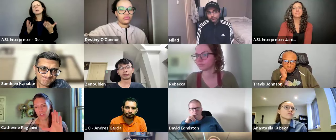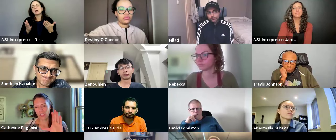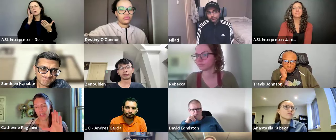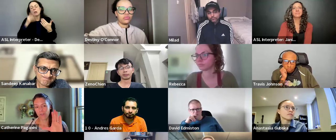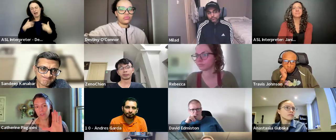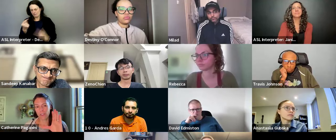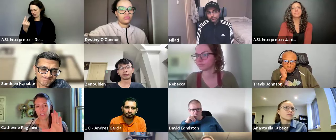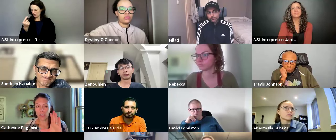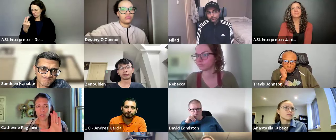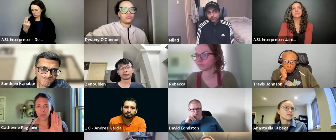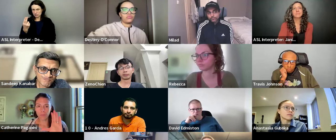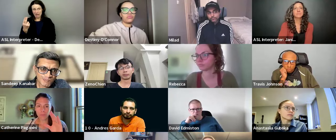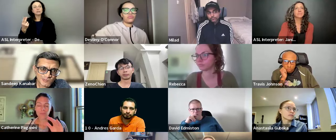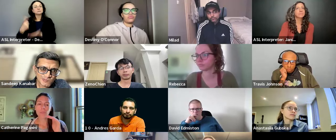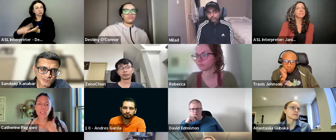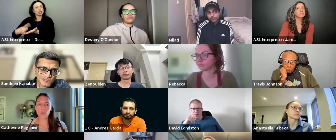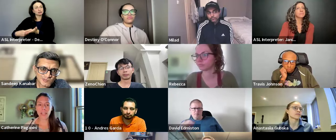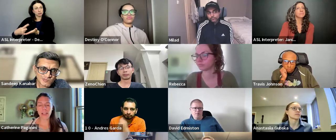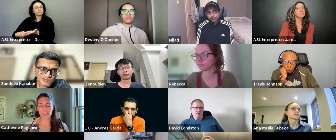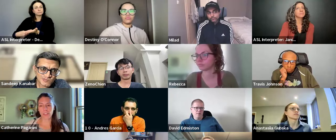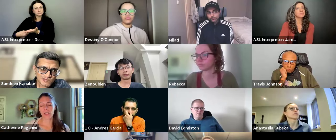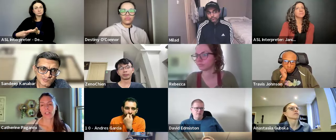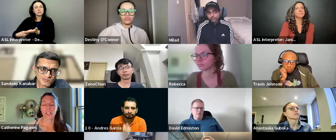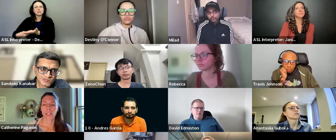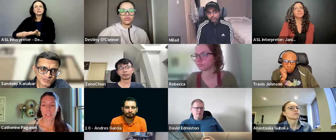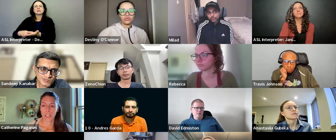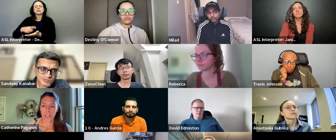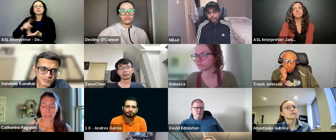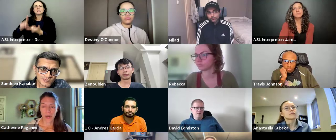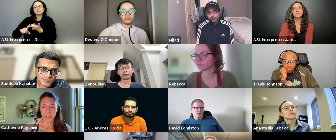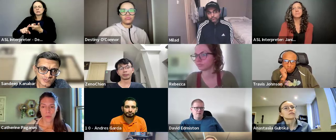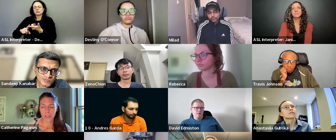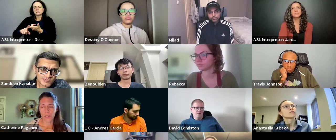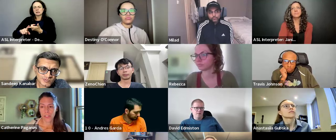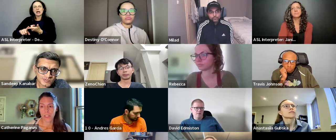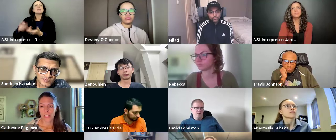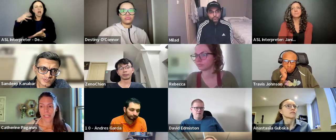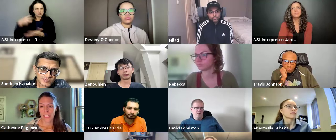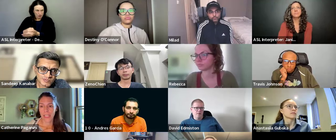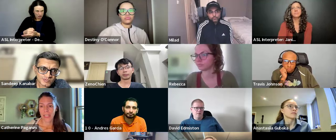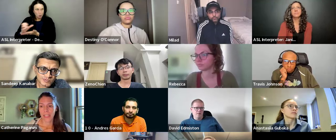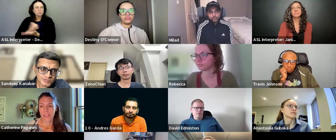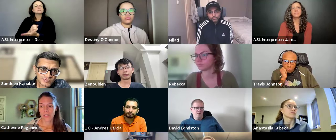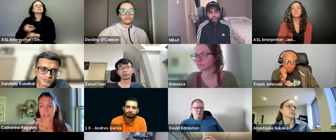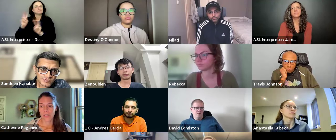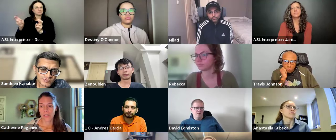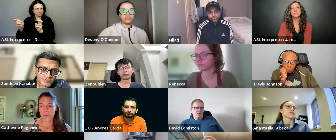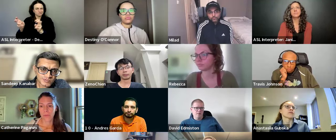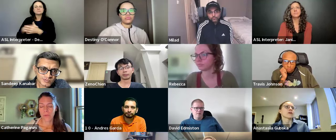on Thursday first the discussion and right after the crash course.